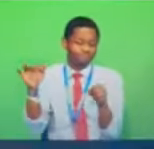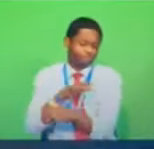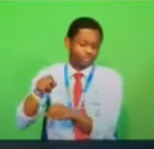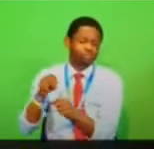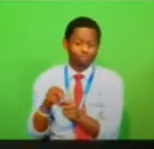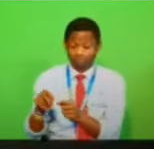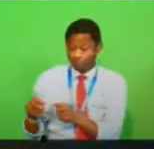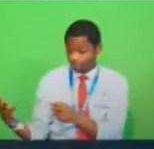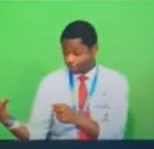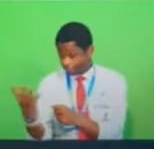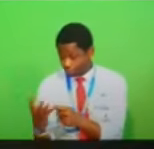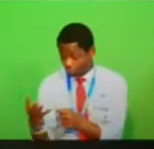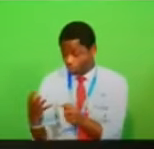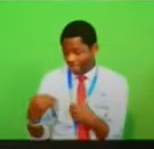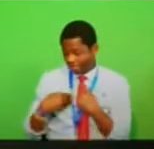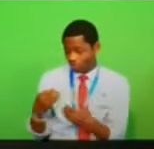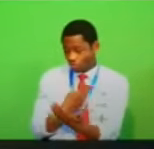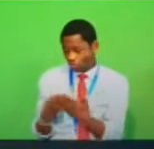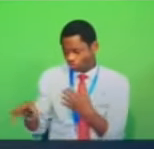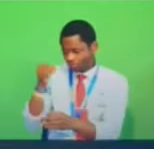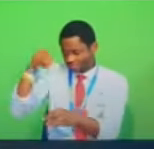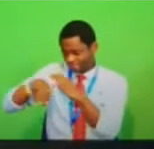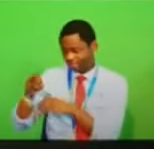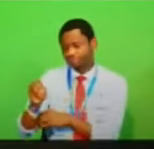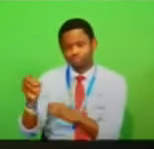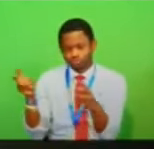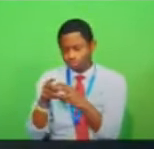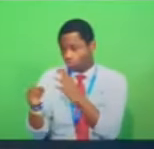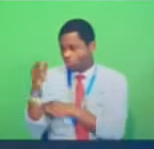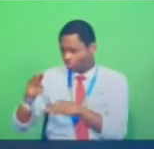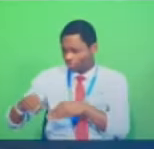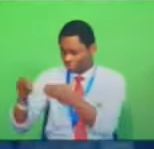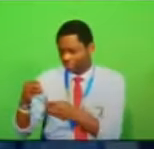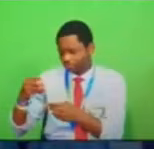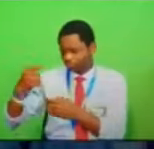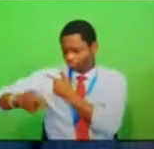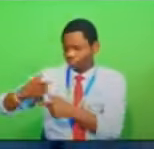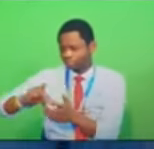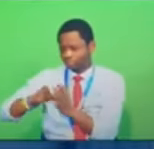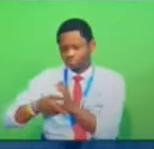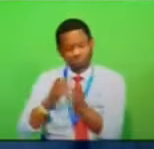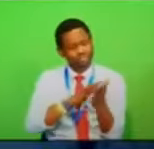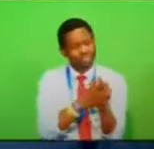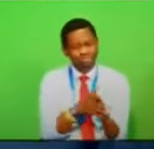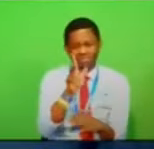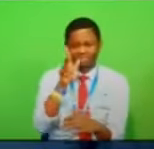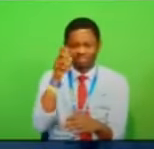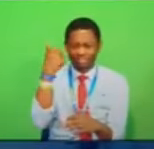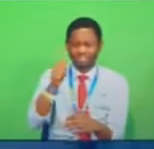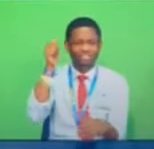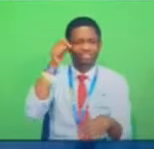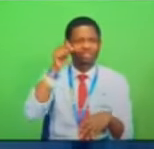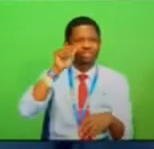And because the Spirit of the Holy God was in them, God gave them grace to be 10 times better than their peers. They topped